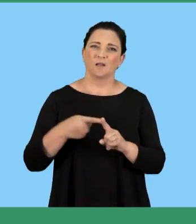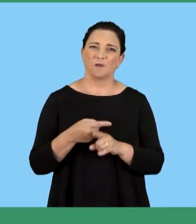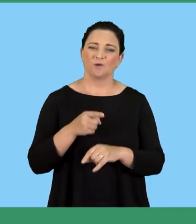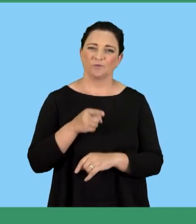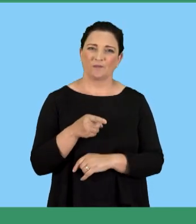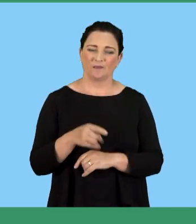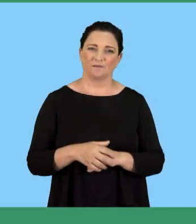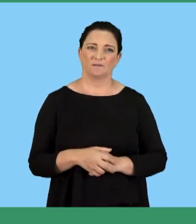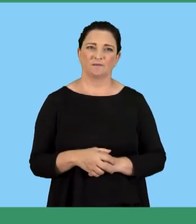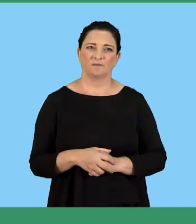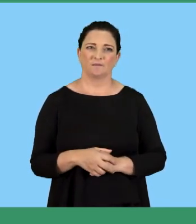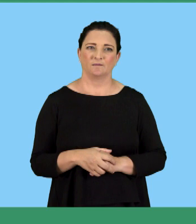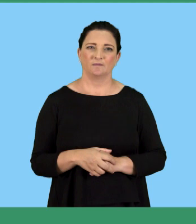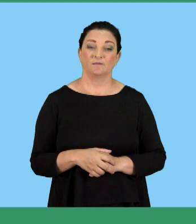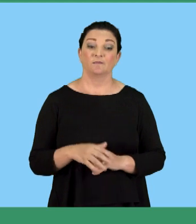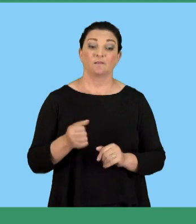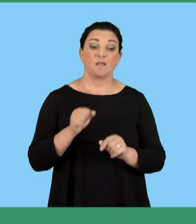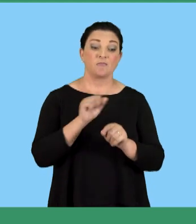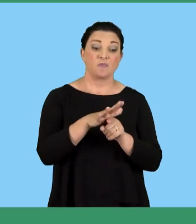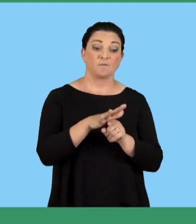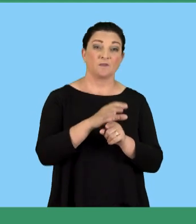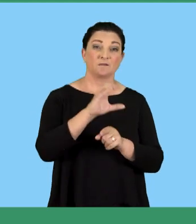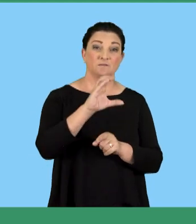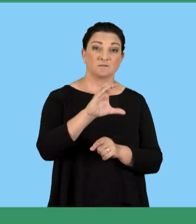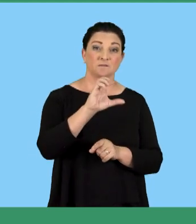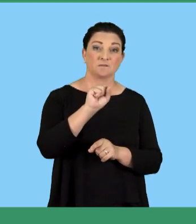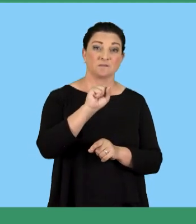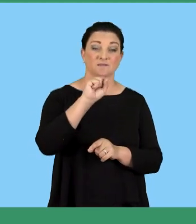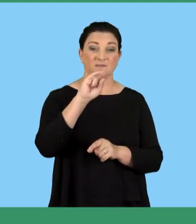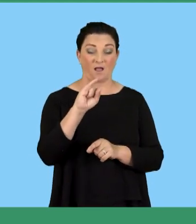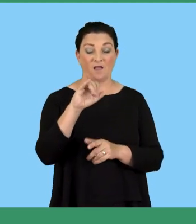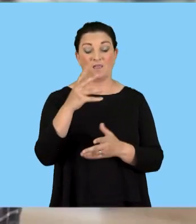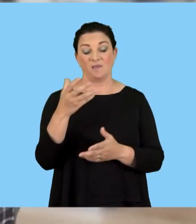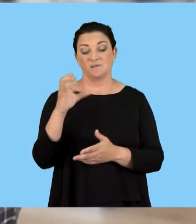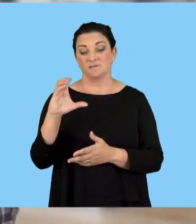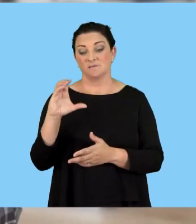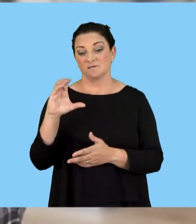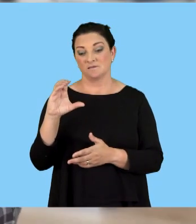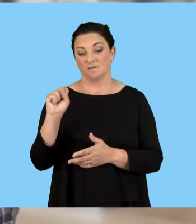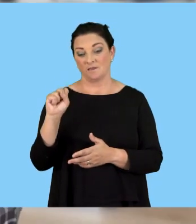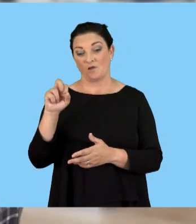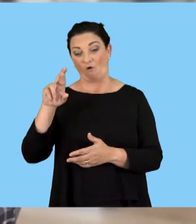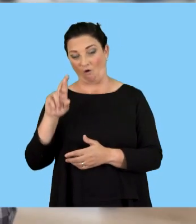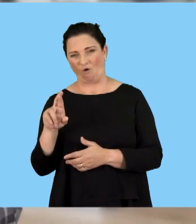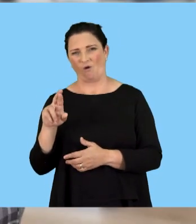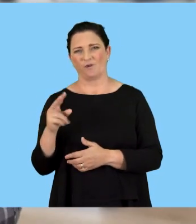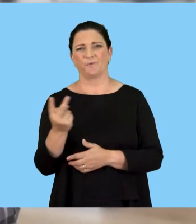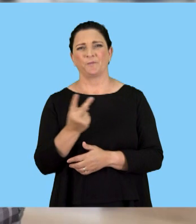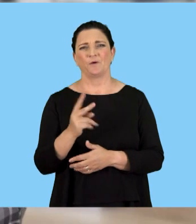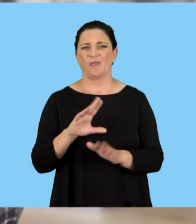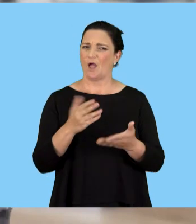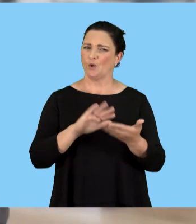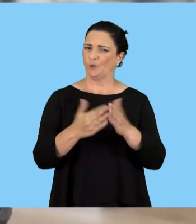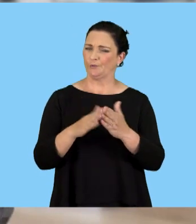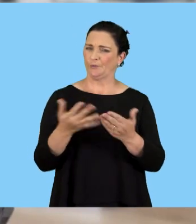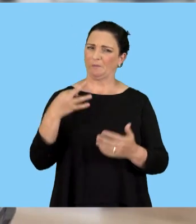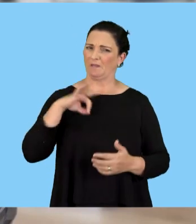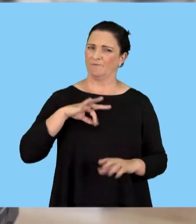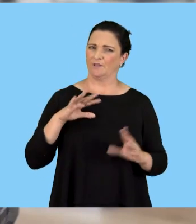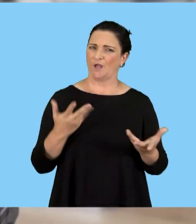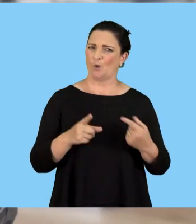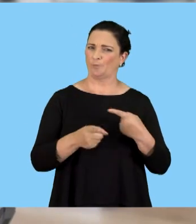what is the impact of CSR and CSI on the community? How is the business going to benefit?